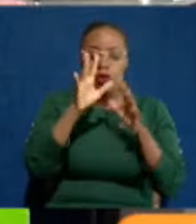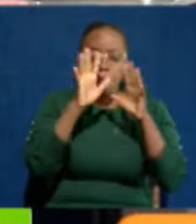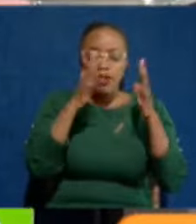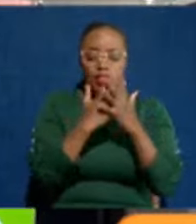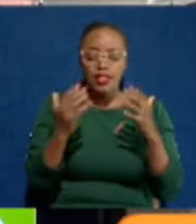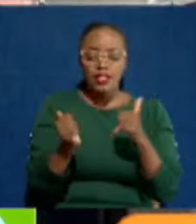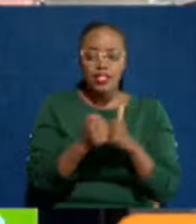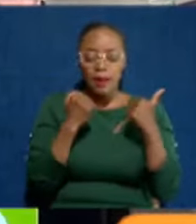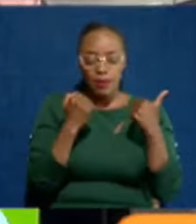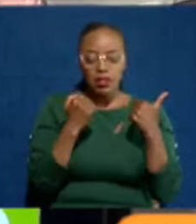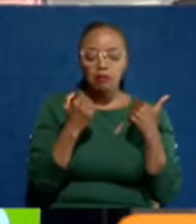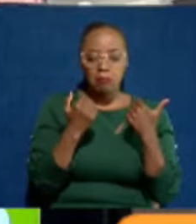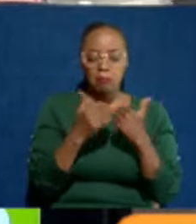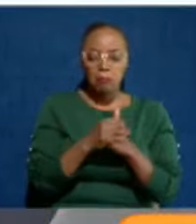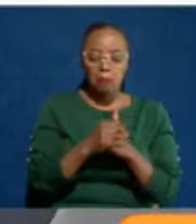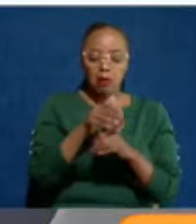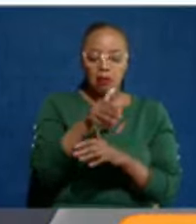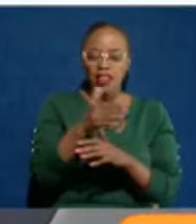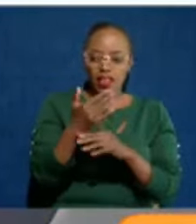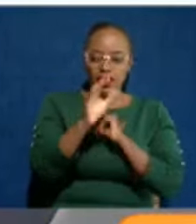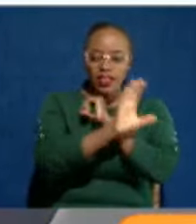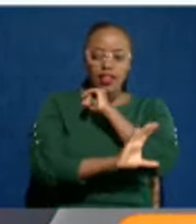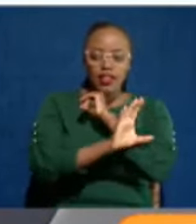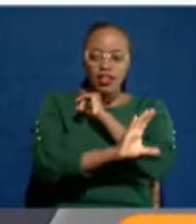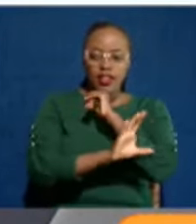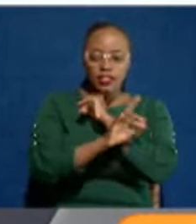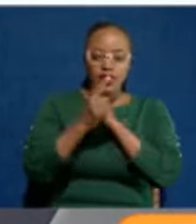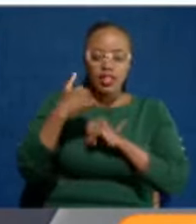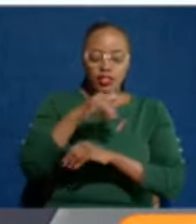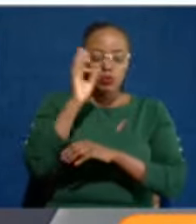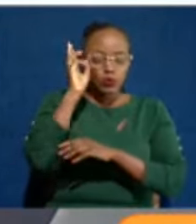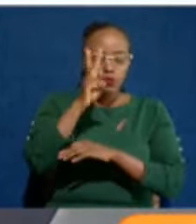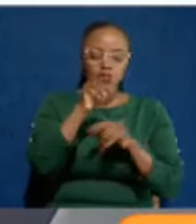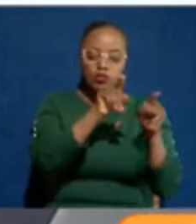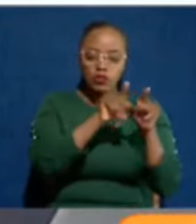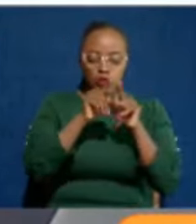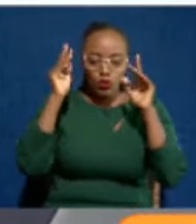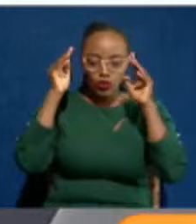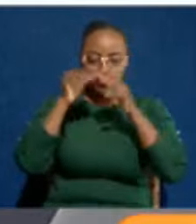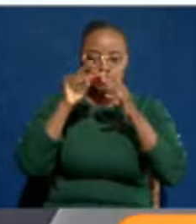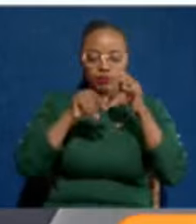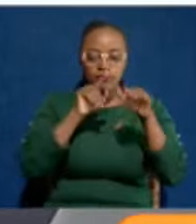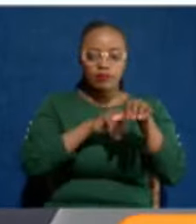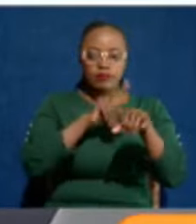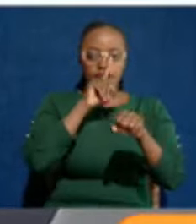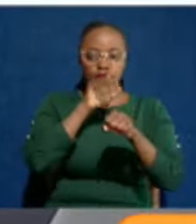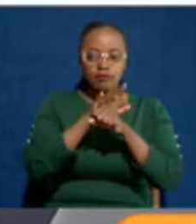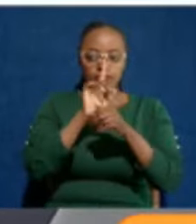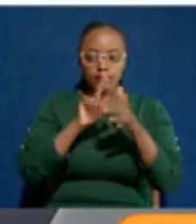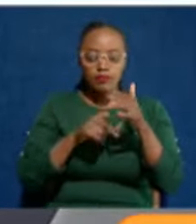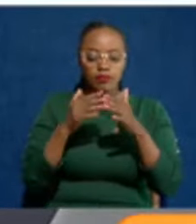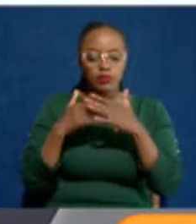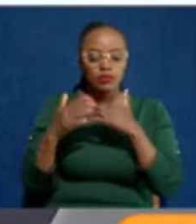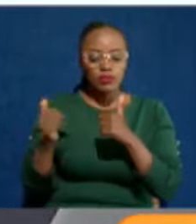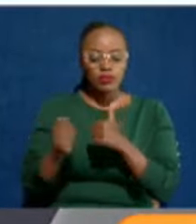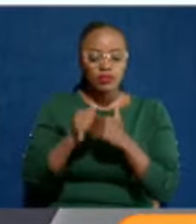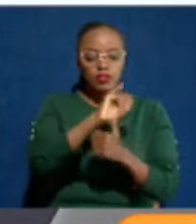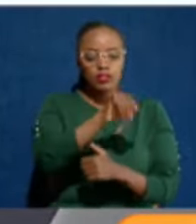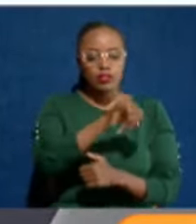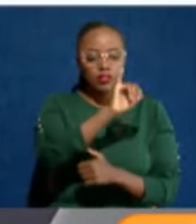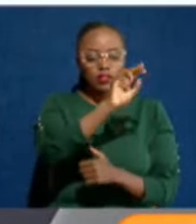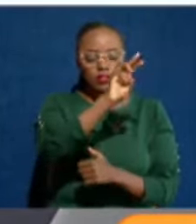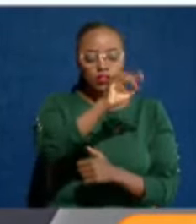place here in the country. We will also be taking a look, as we have promised you, at what's happening at Jimmy Wanjigi's